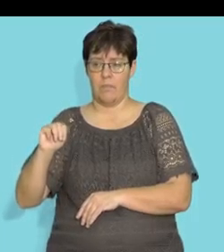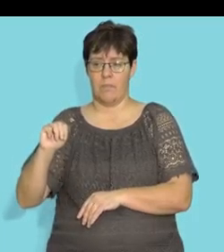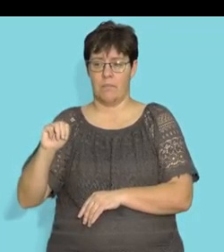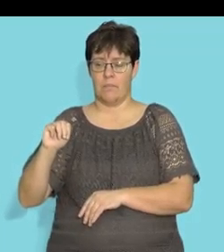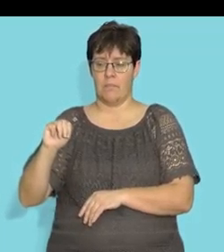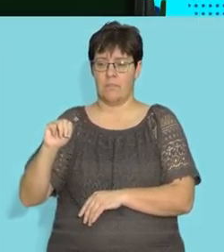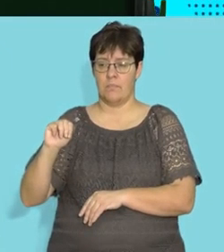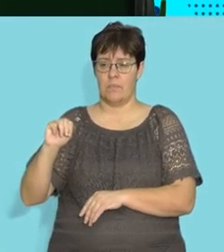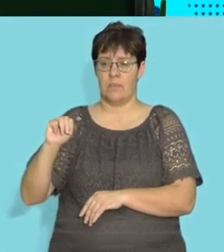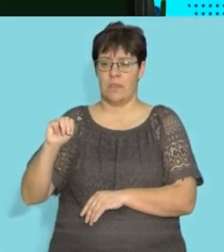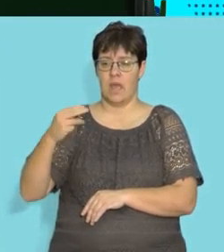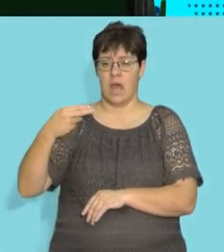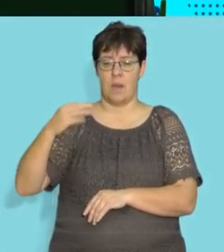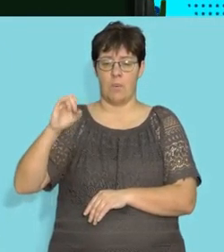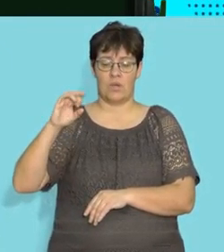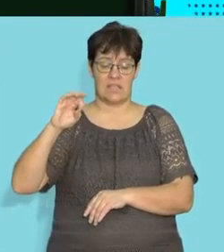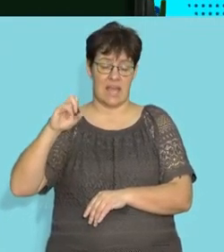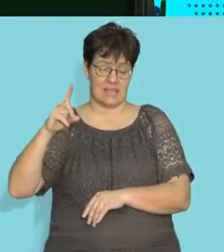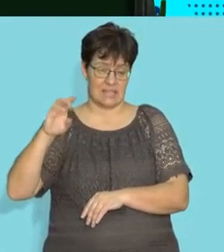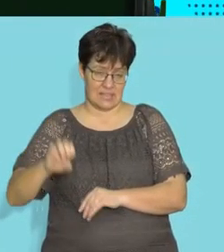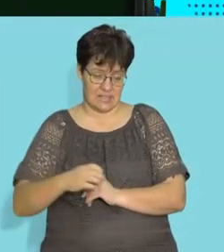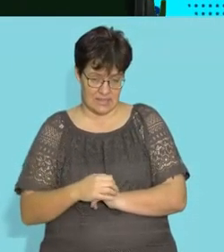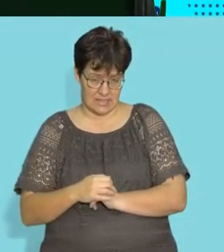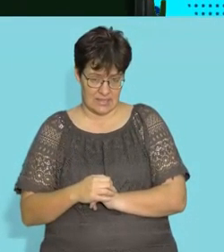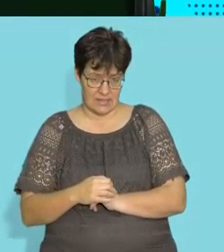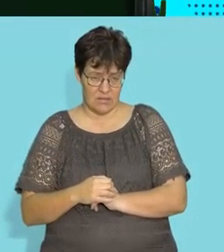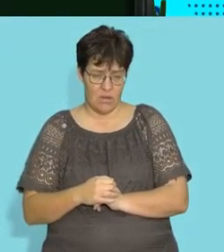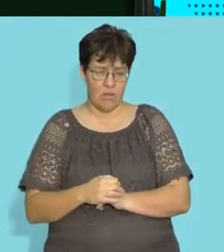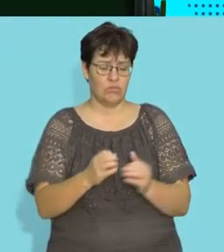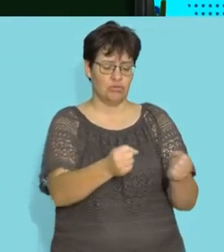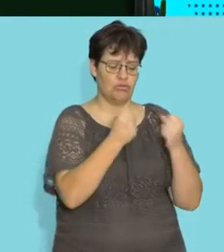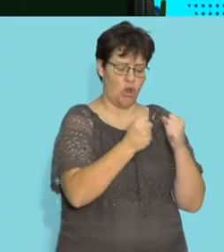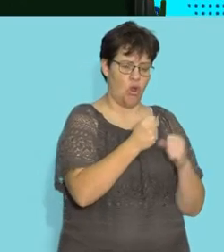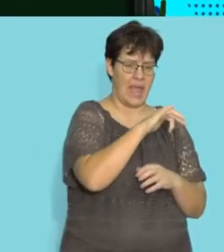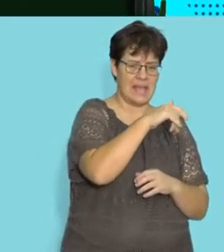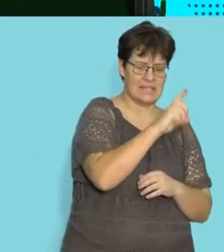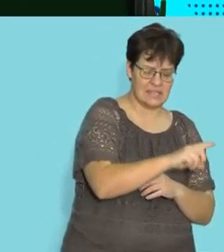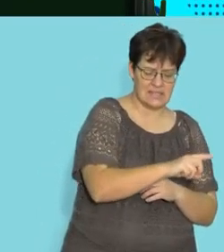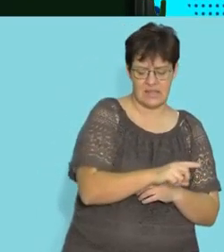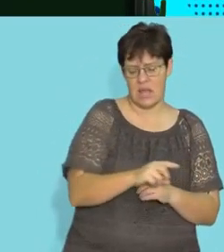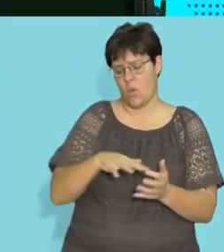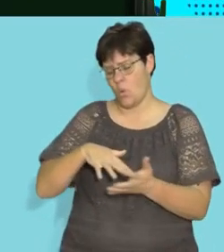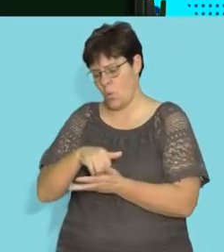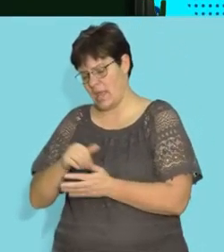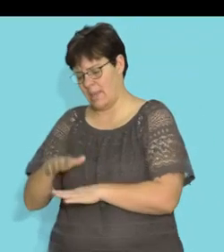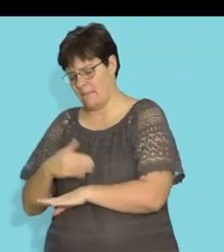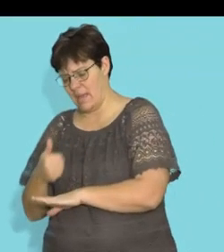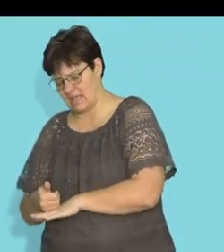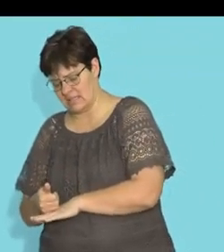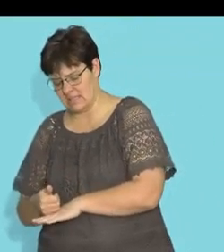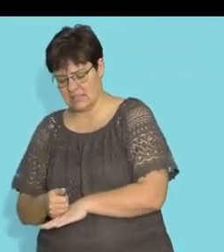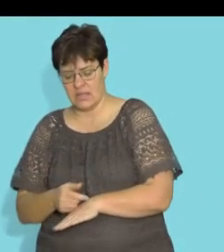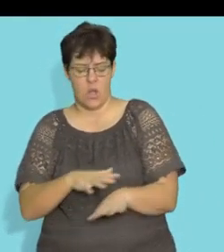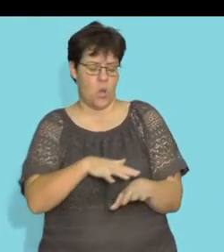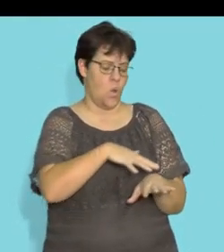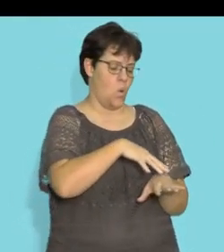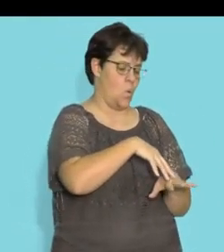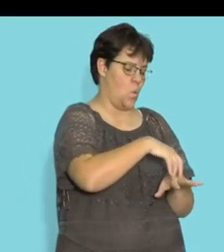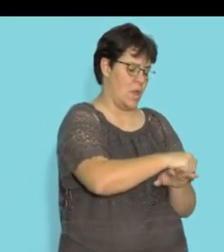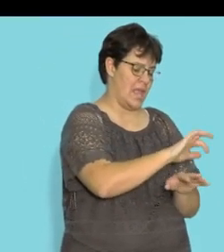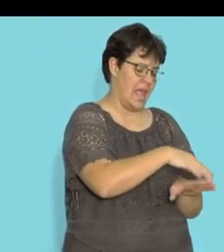So we can see that the acid that was used was carbonic acid, and the base that was used was